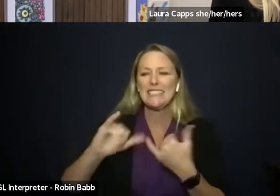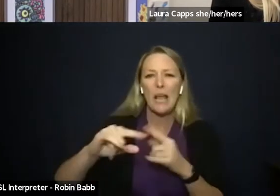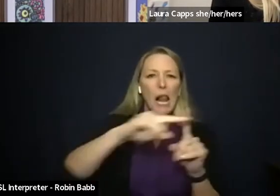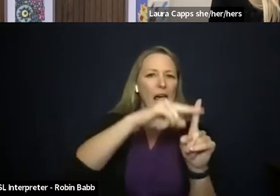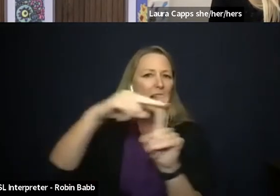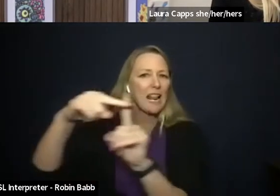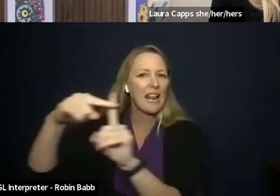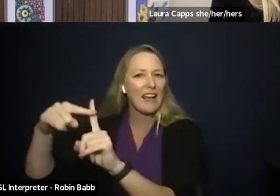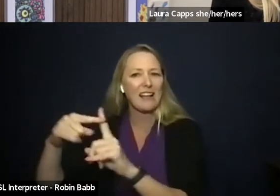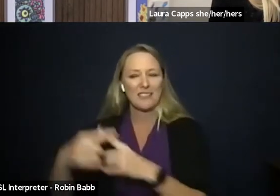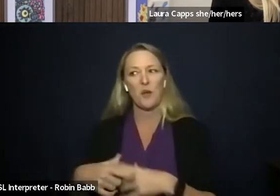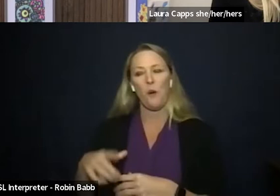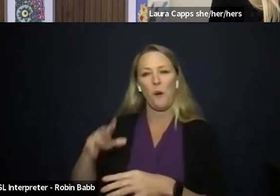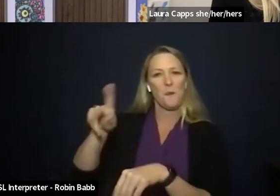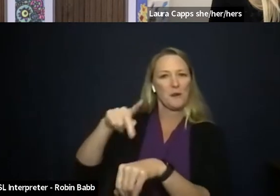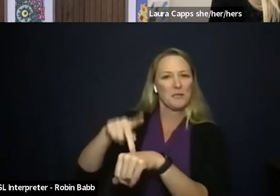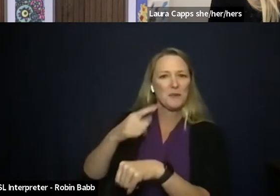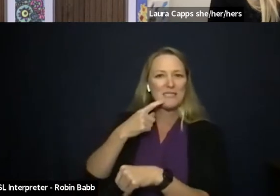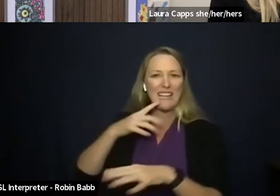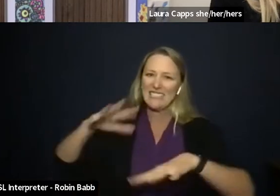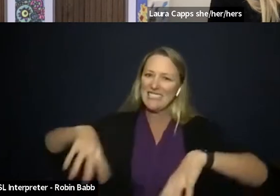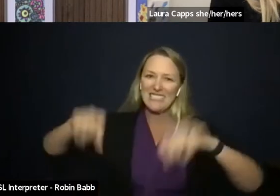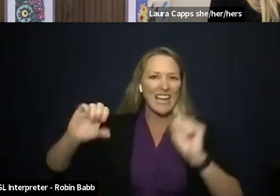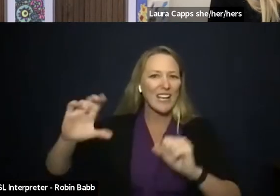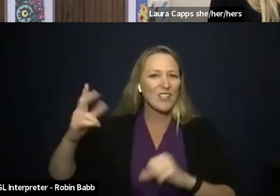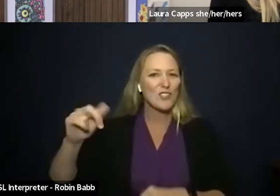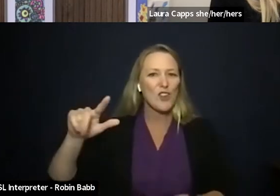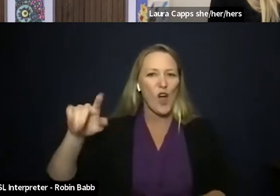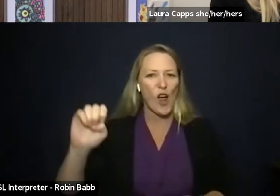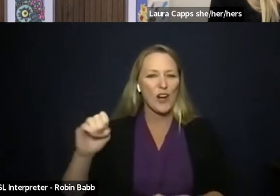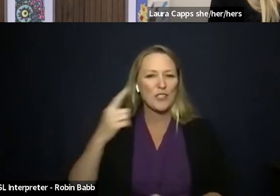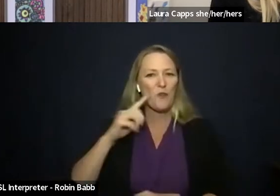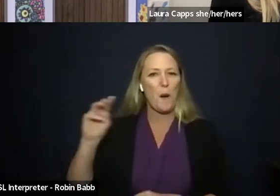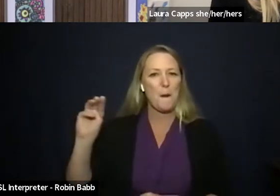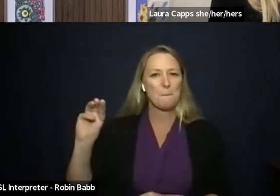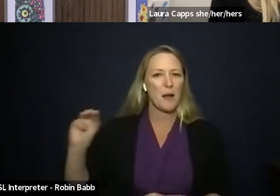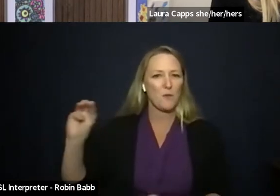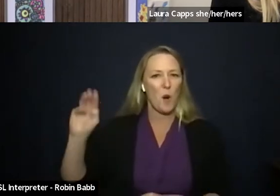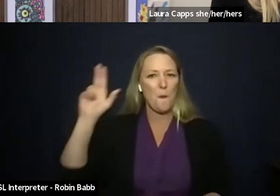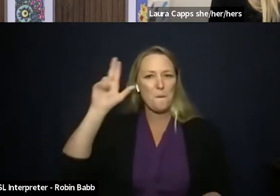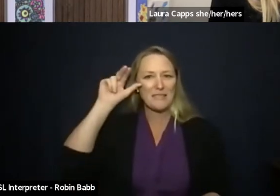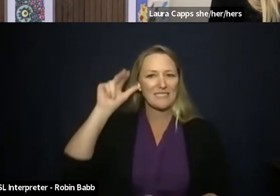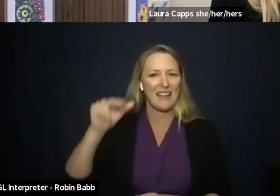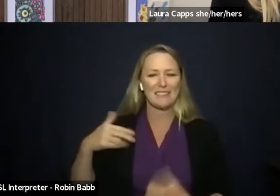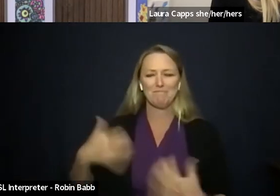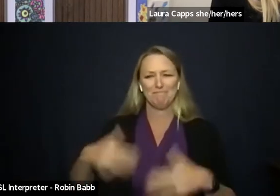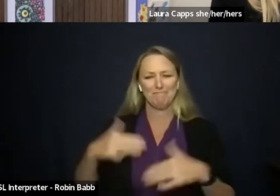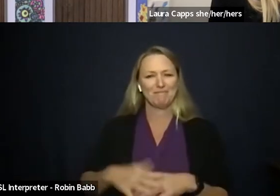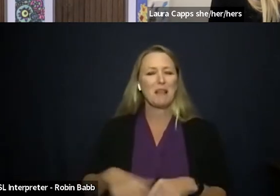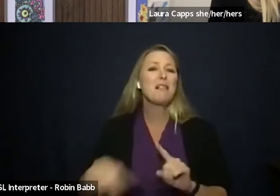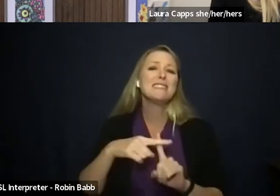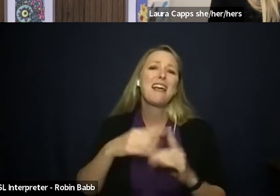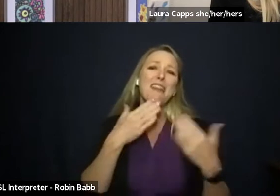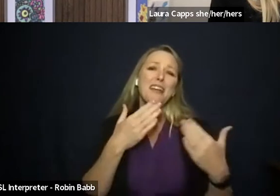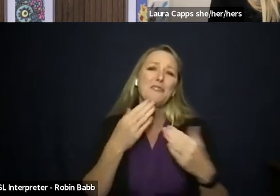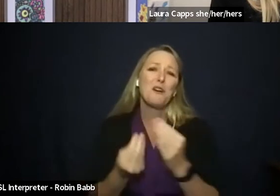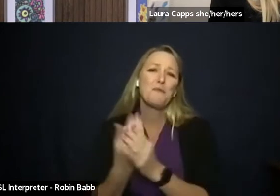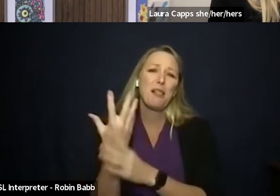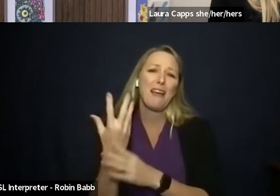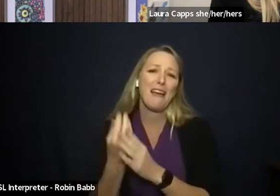modern said take charge i really like that at the monroe mustangs i also want to thank you for this bamboo so thank you for the